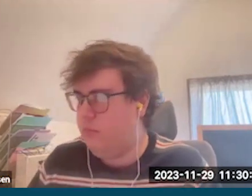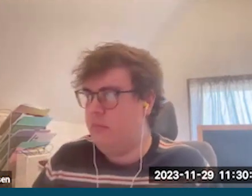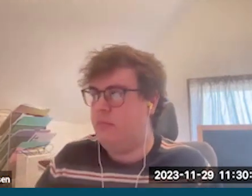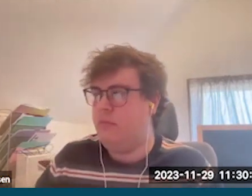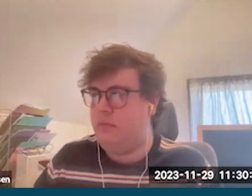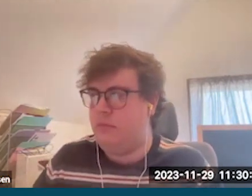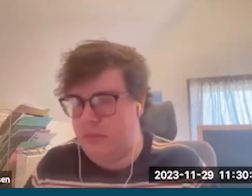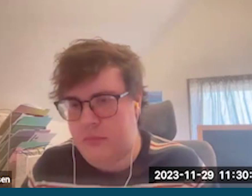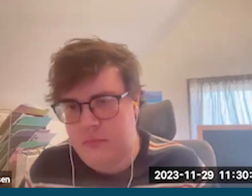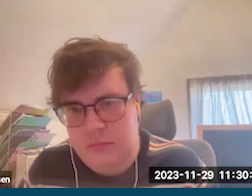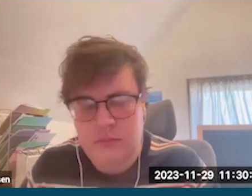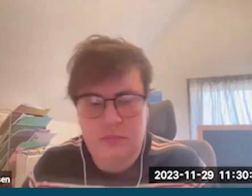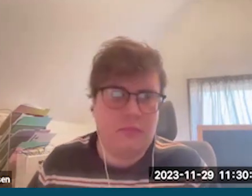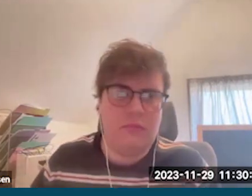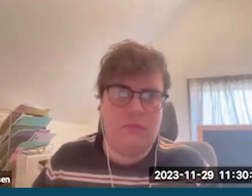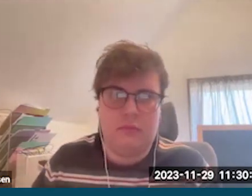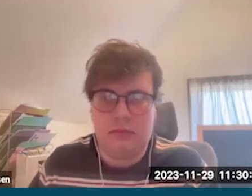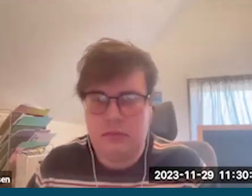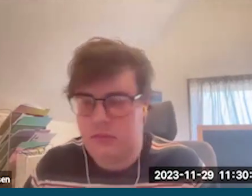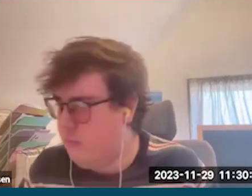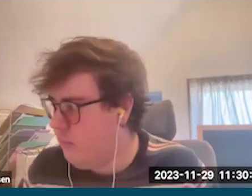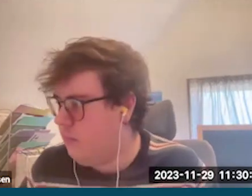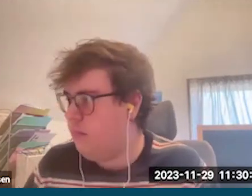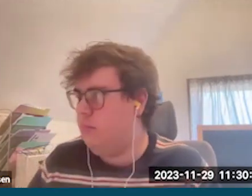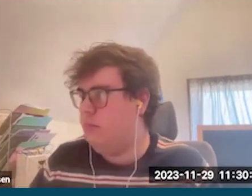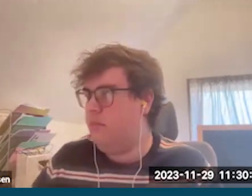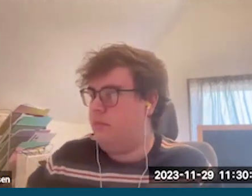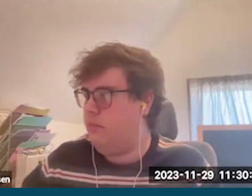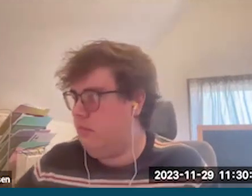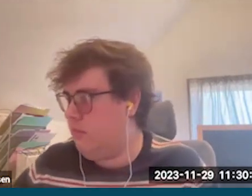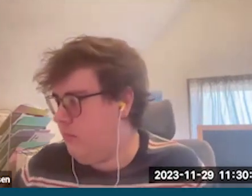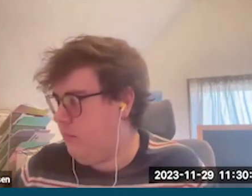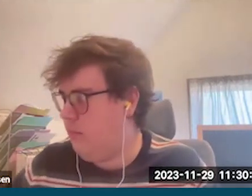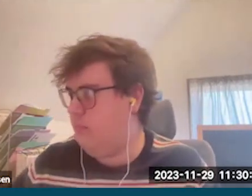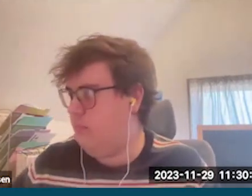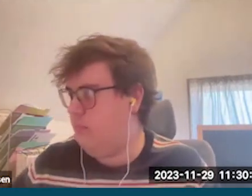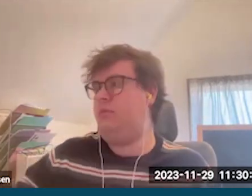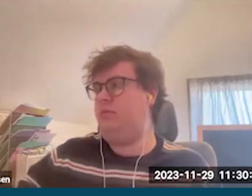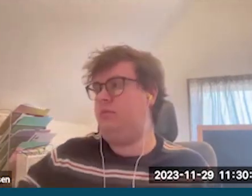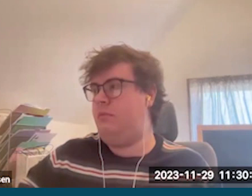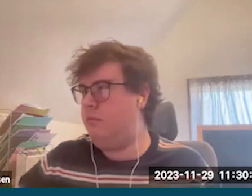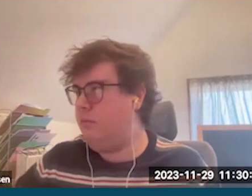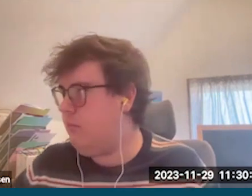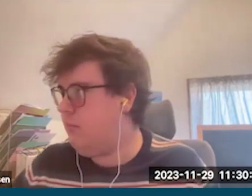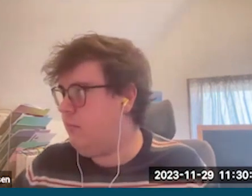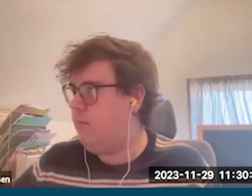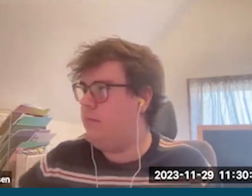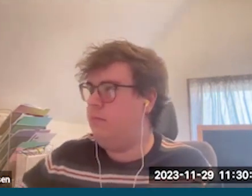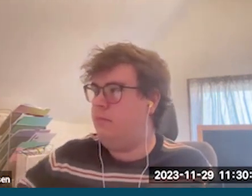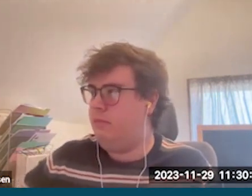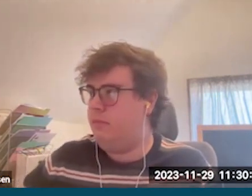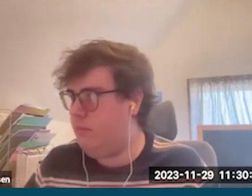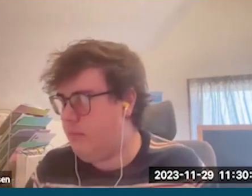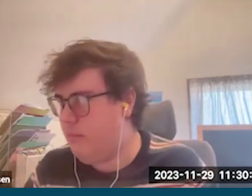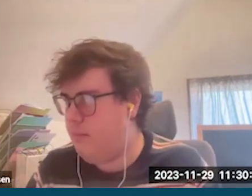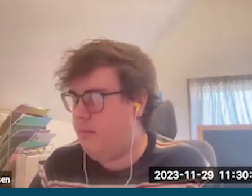support. For routine scheduled healthcare appointments, I typically just go by myself. But pain or heightened